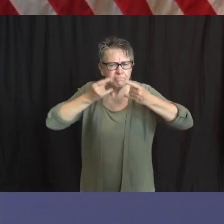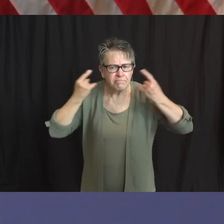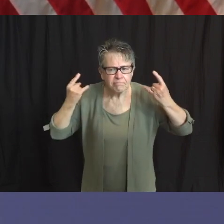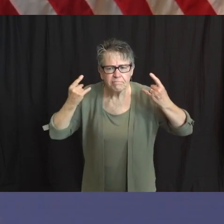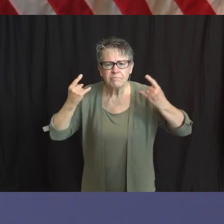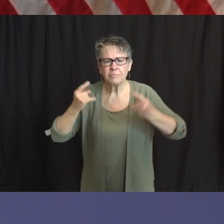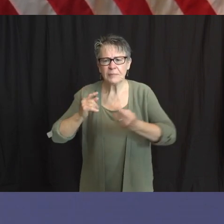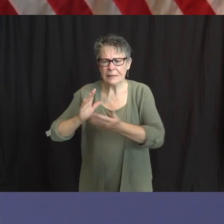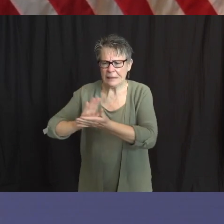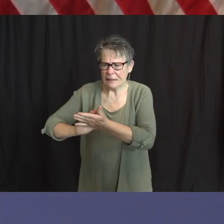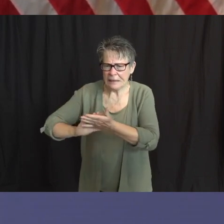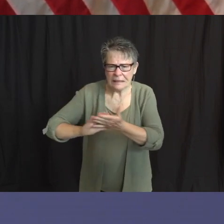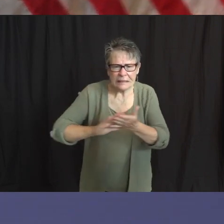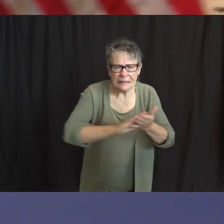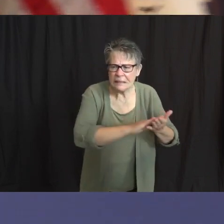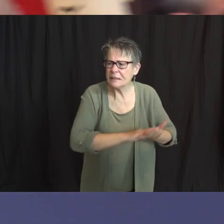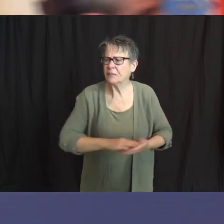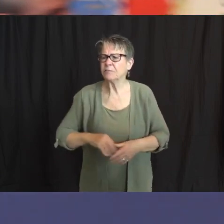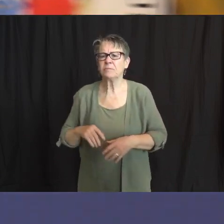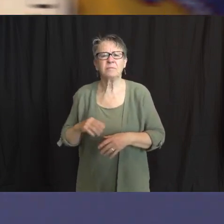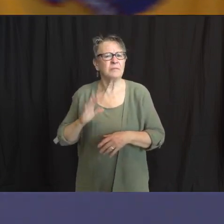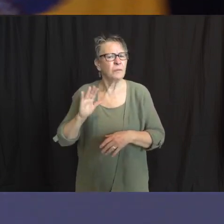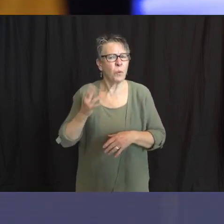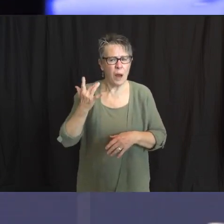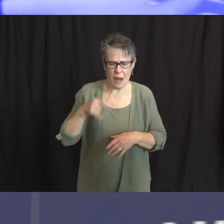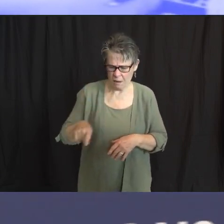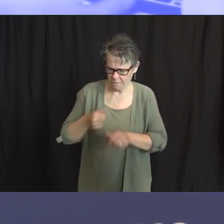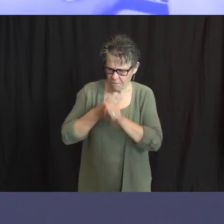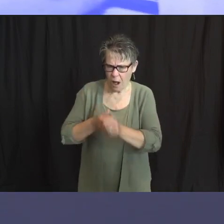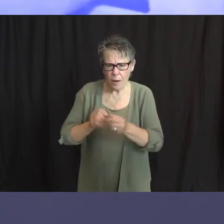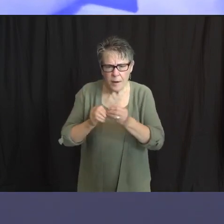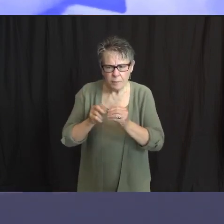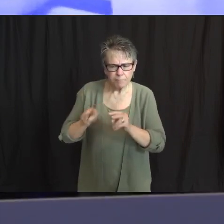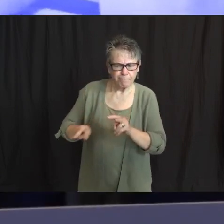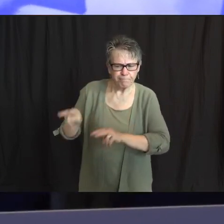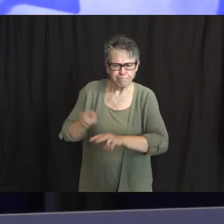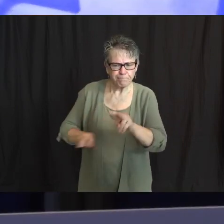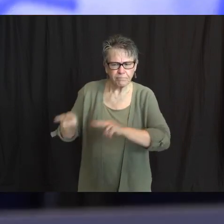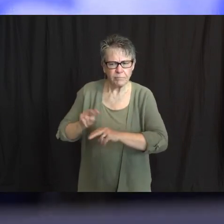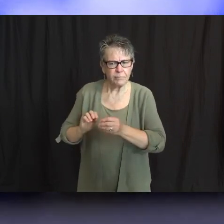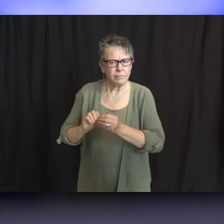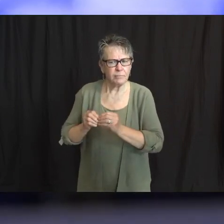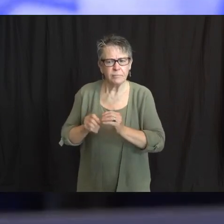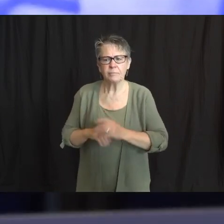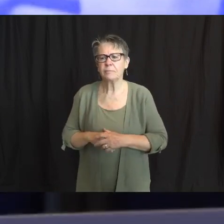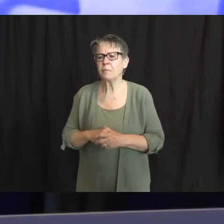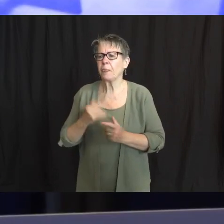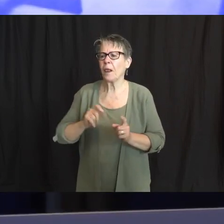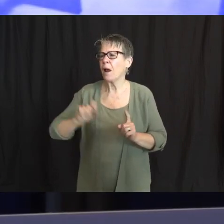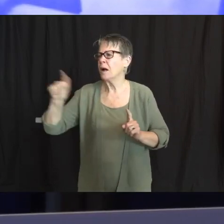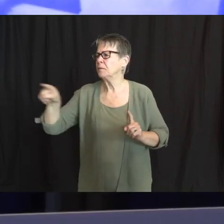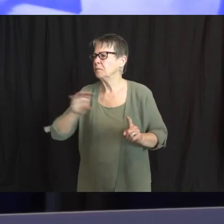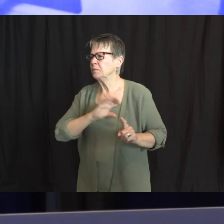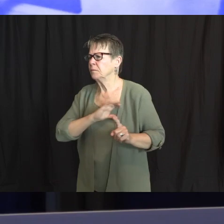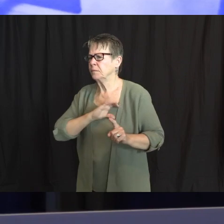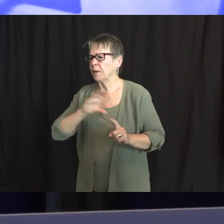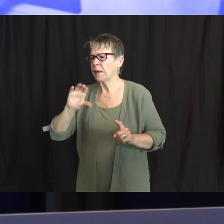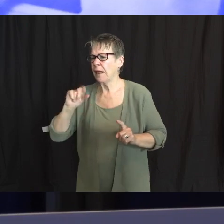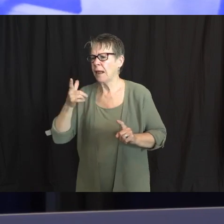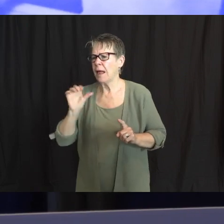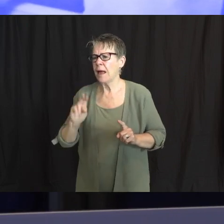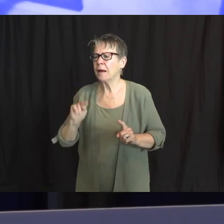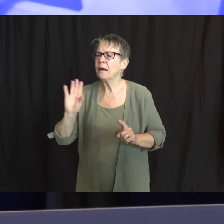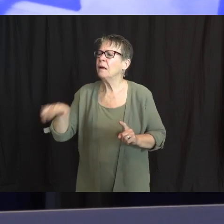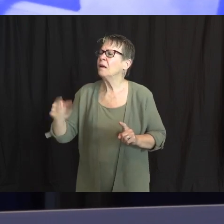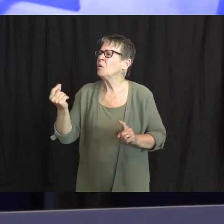Belmar? I would just say that, you know, the decisions, the jeopardizing of public health and safety, that's where